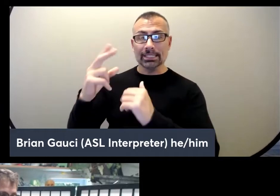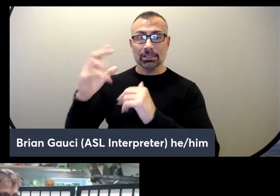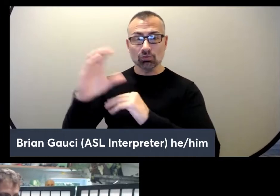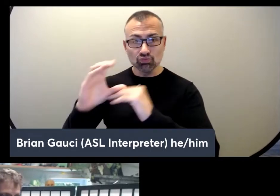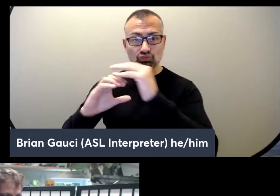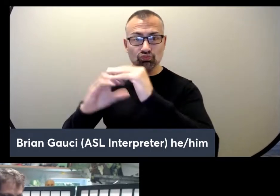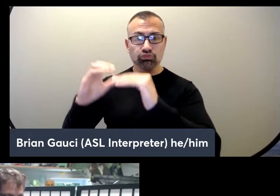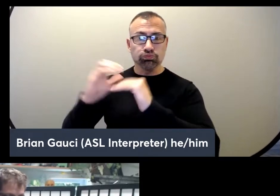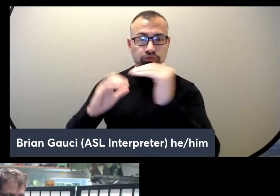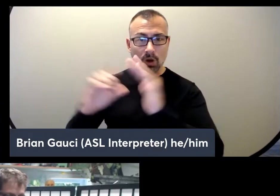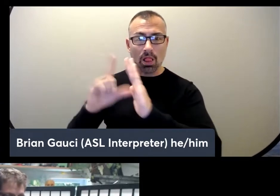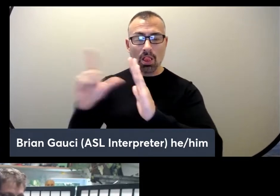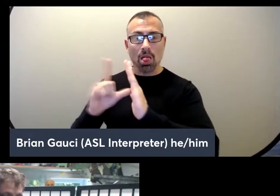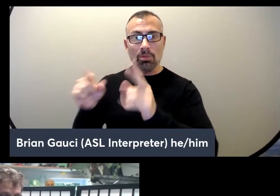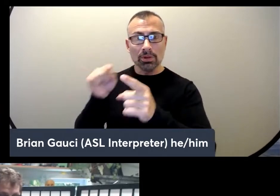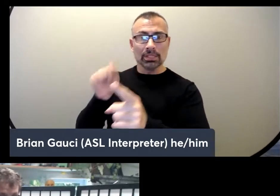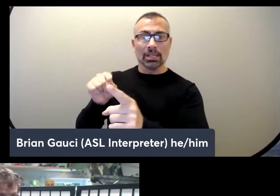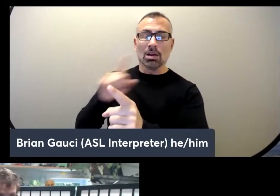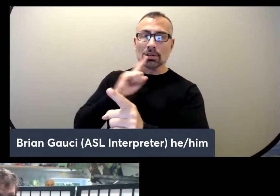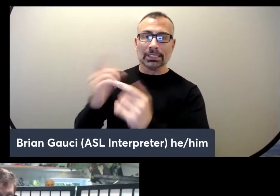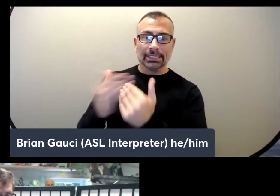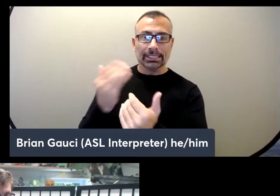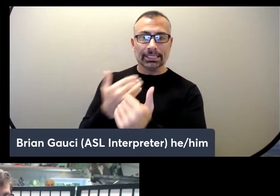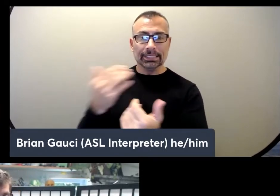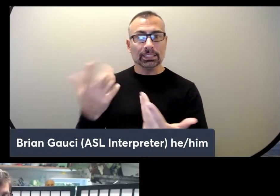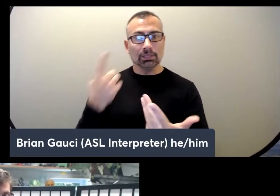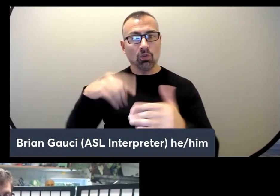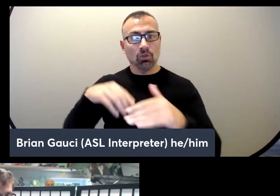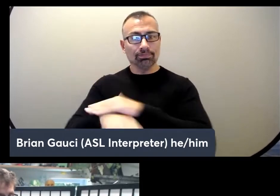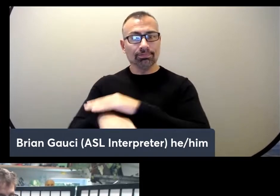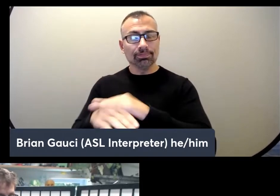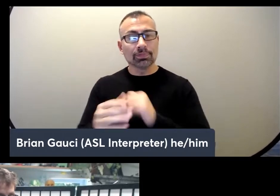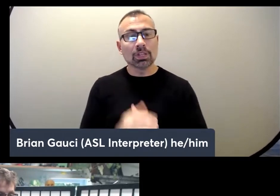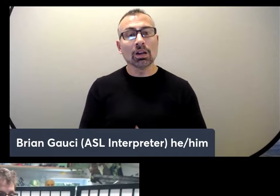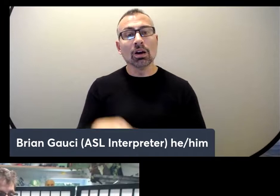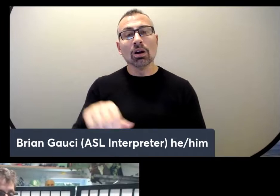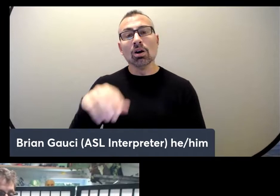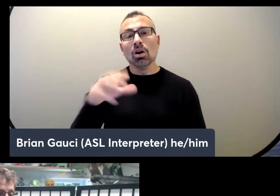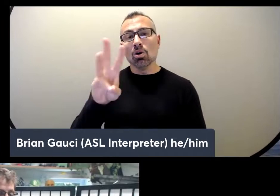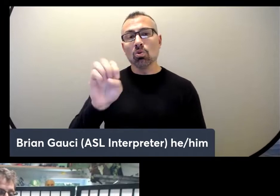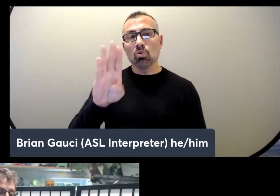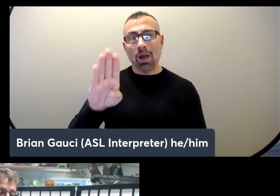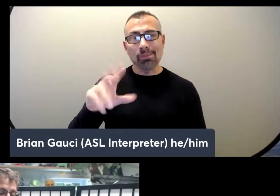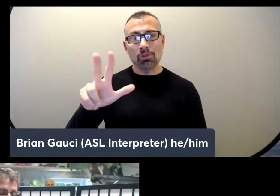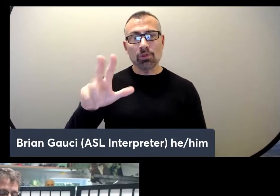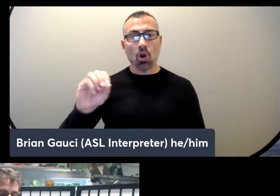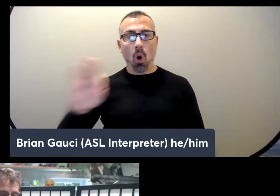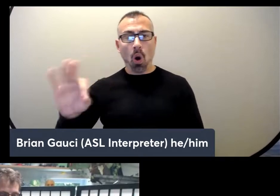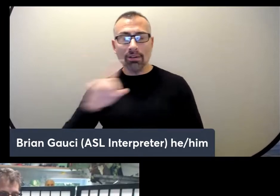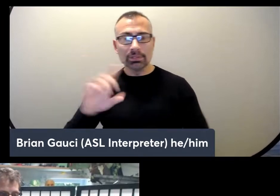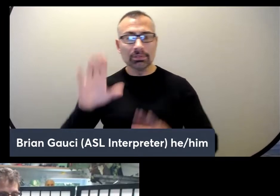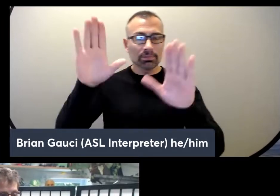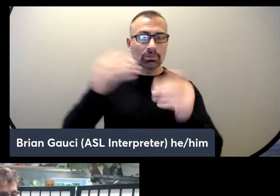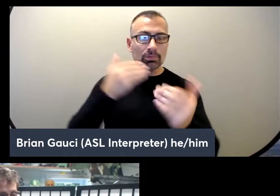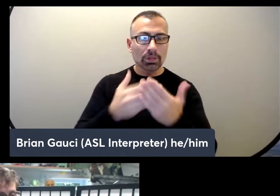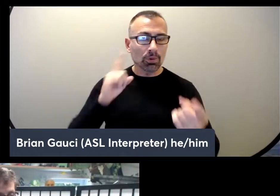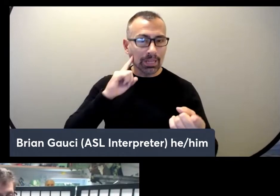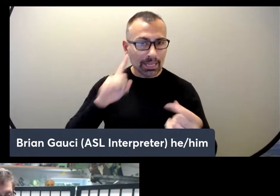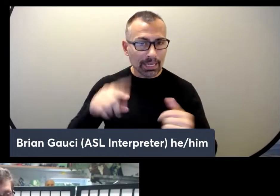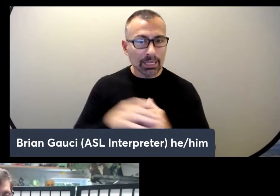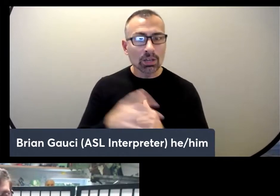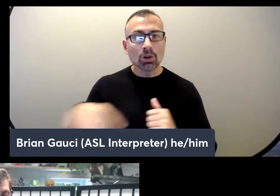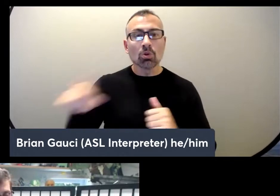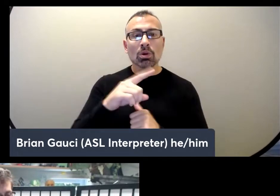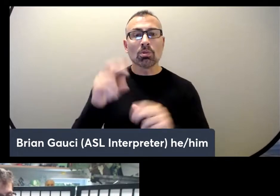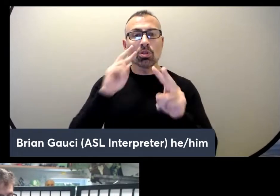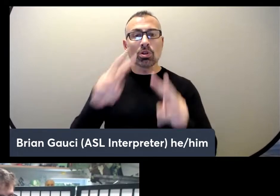make it easier for developers to get started. Web3 Auth is another really great one, again, that we hear from customers all the time. When they're looking at working with non-custodial